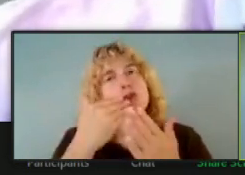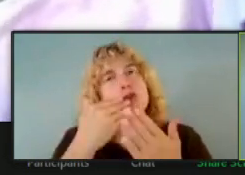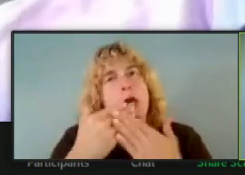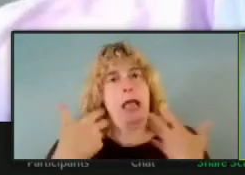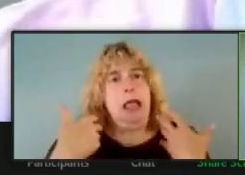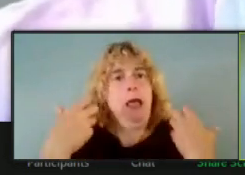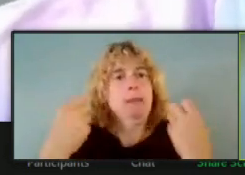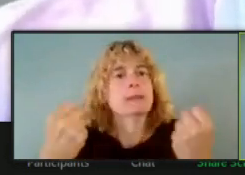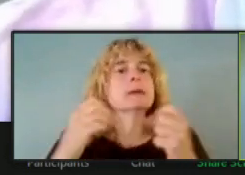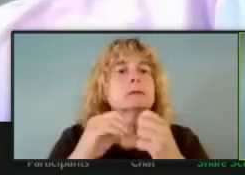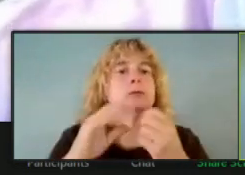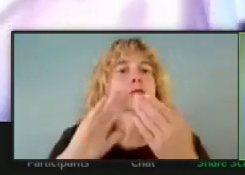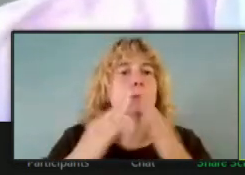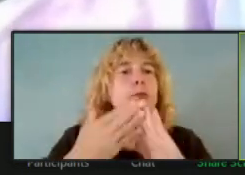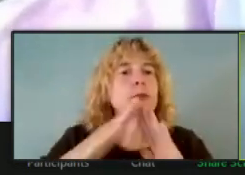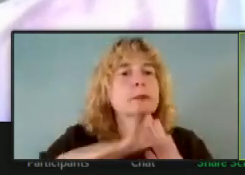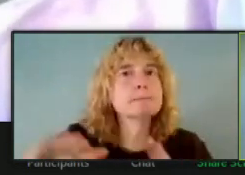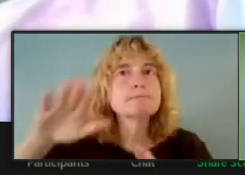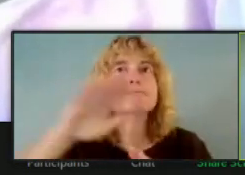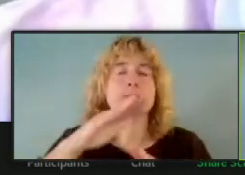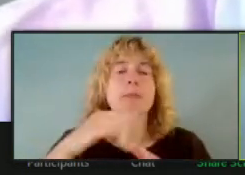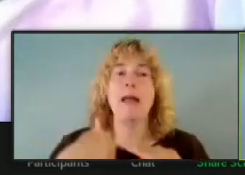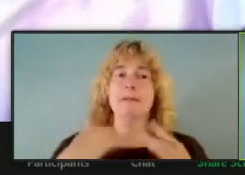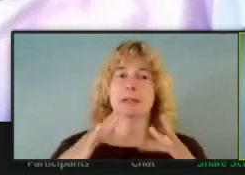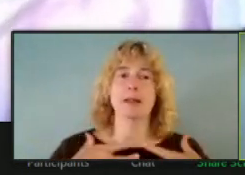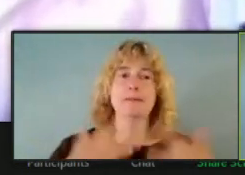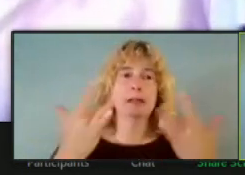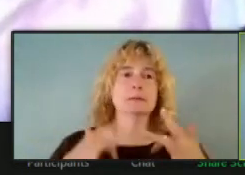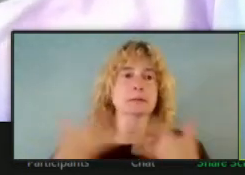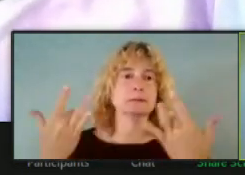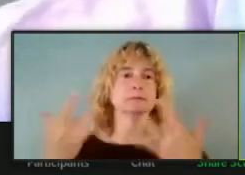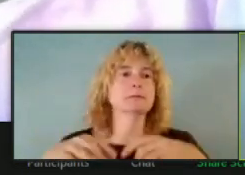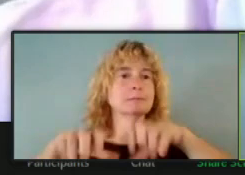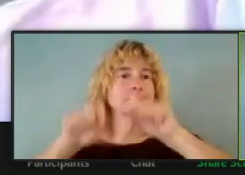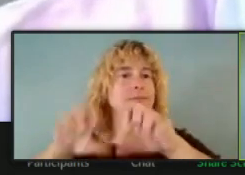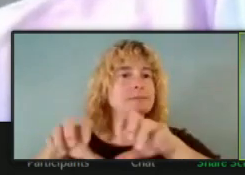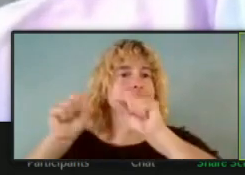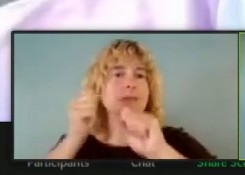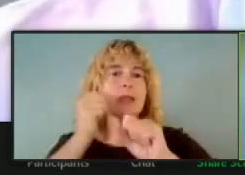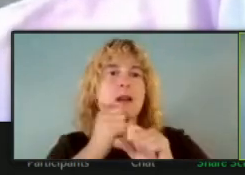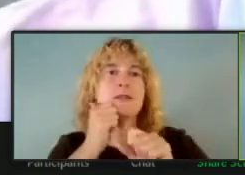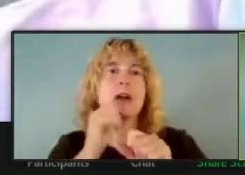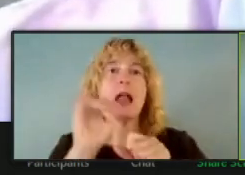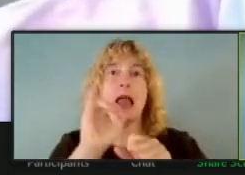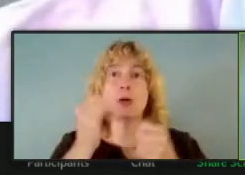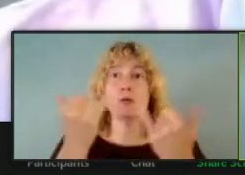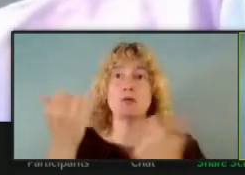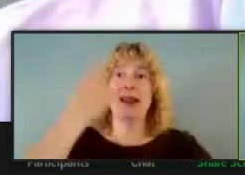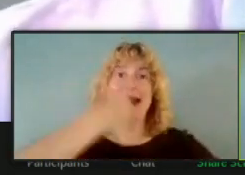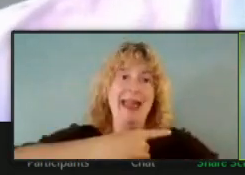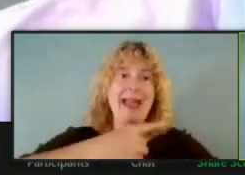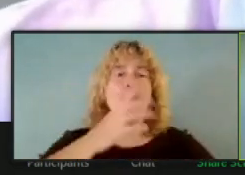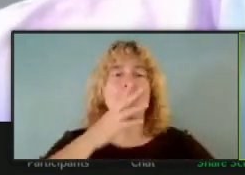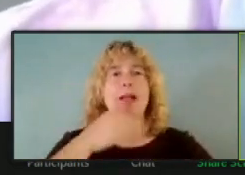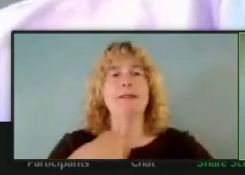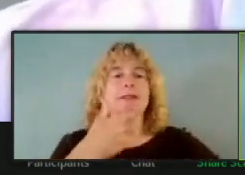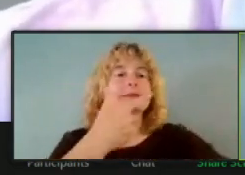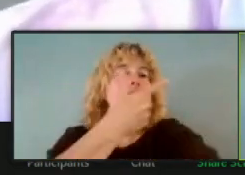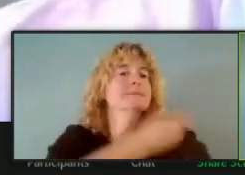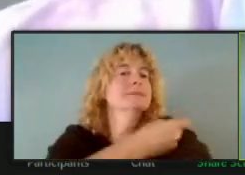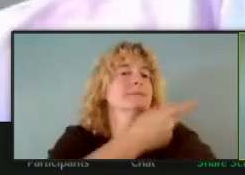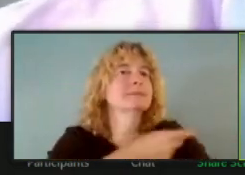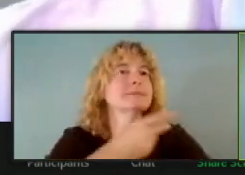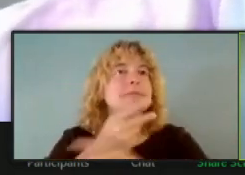those is happening today, which is related to this idea of getting kids vaccinated. It's kind of a vaccine drive, having people come